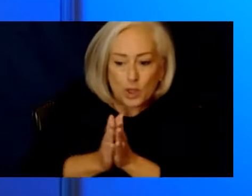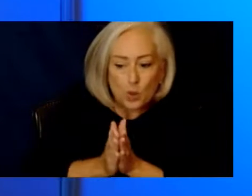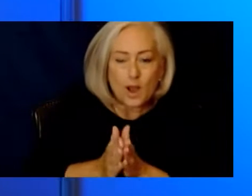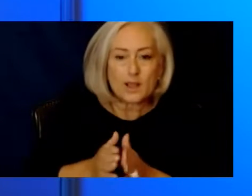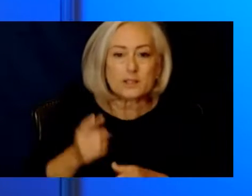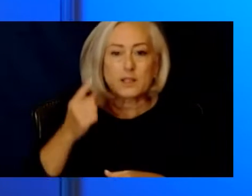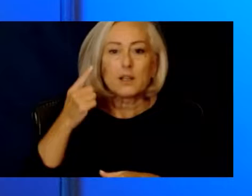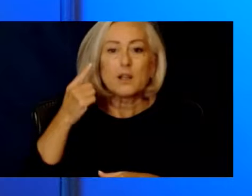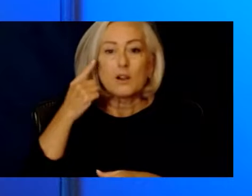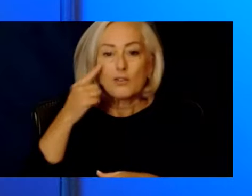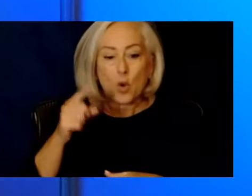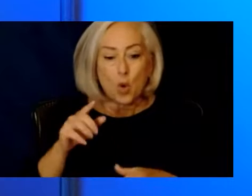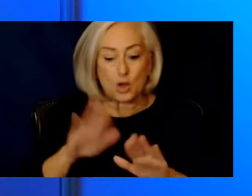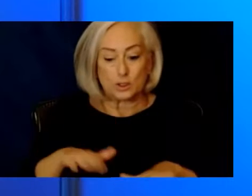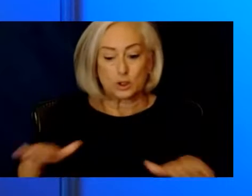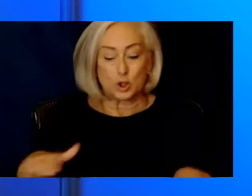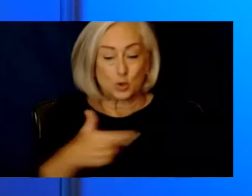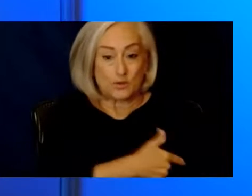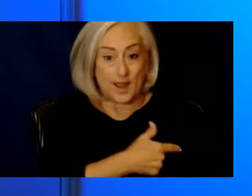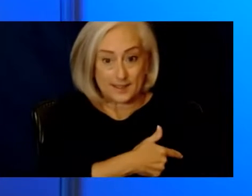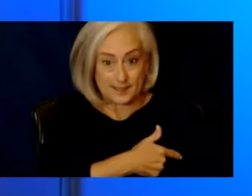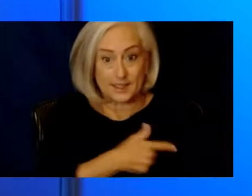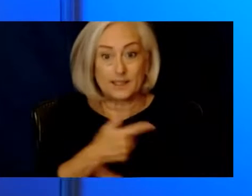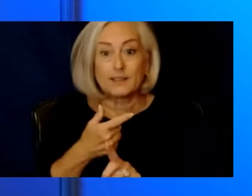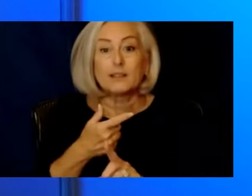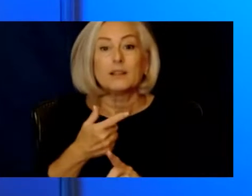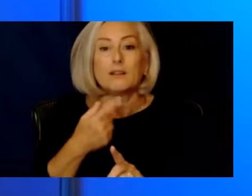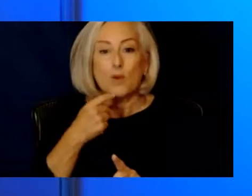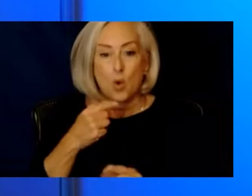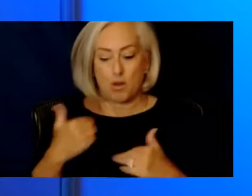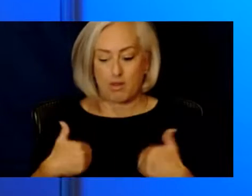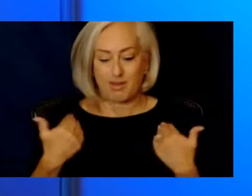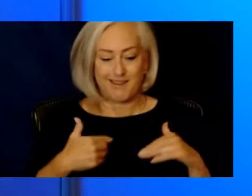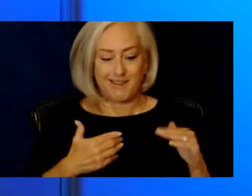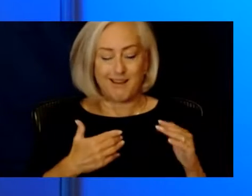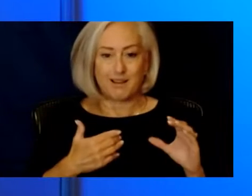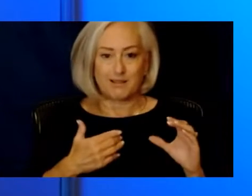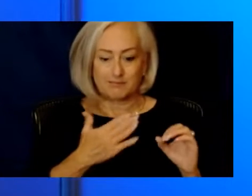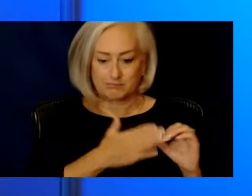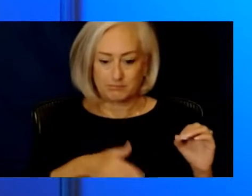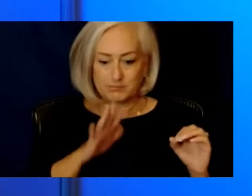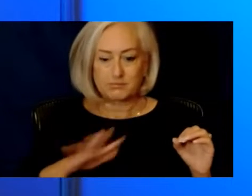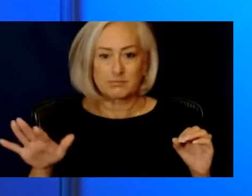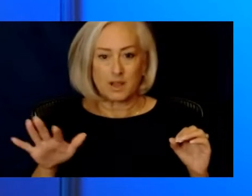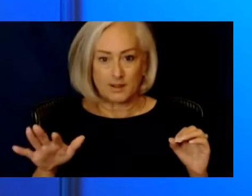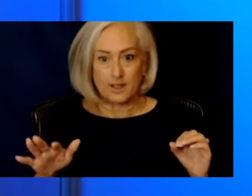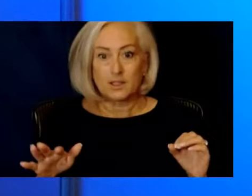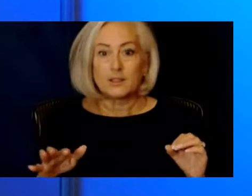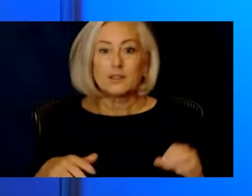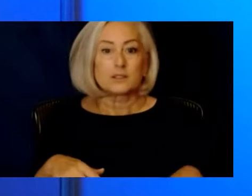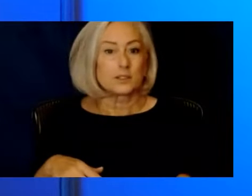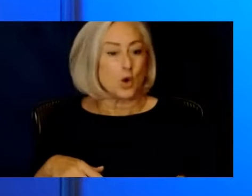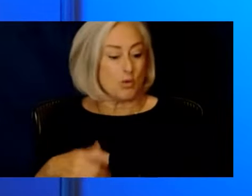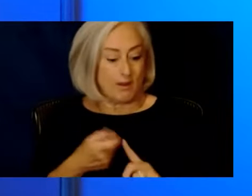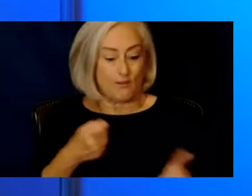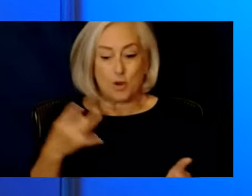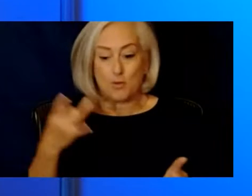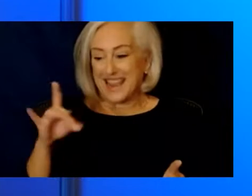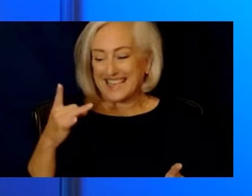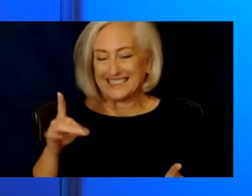for kids in the youngest age range. So we are out of 18 to 20,000 patients that we see annually,